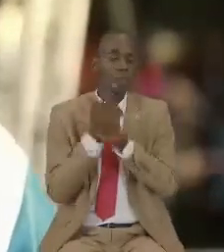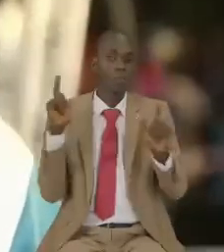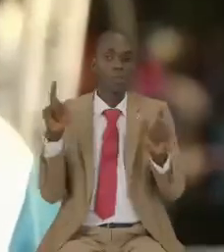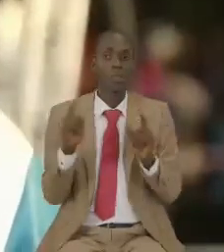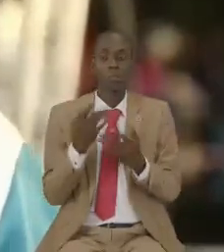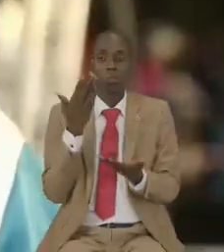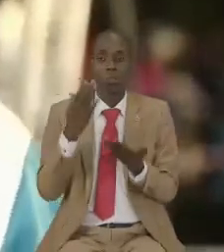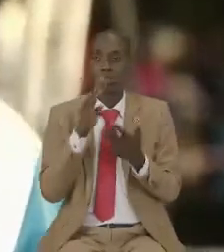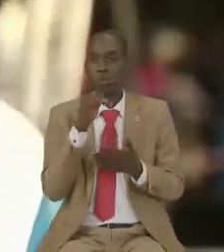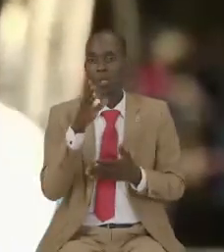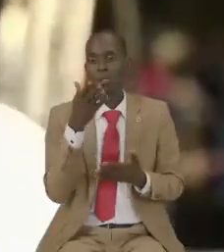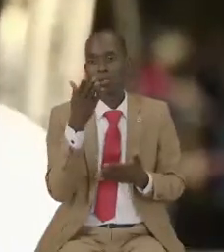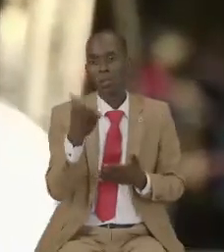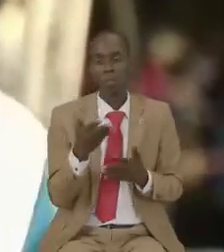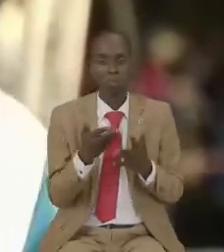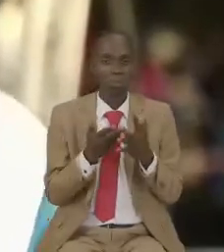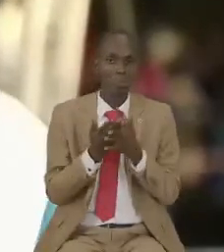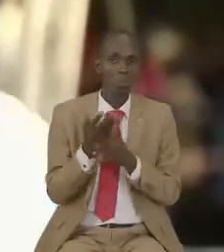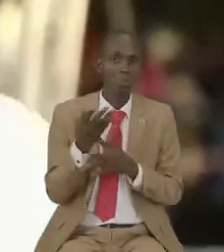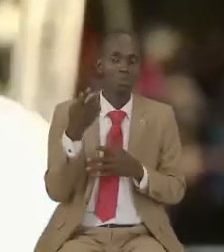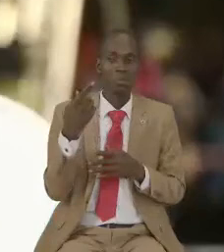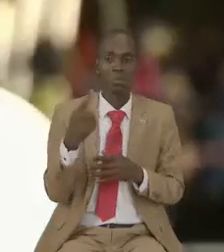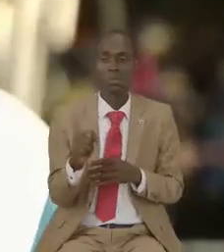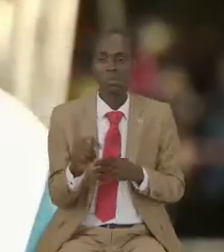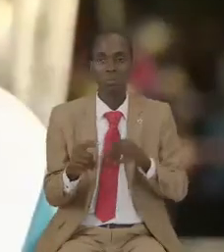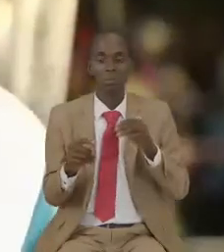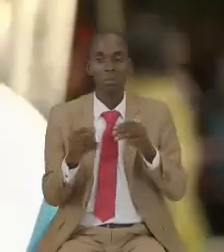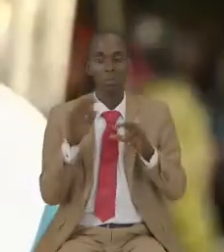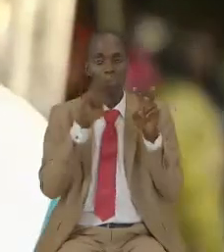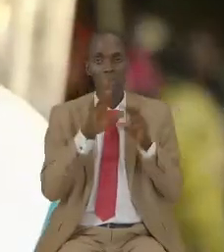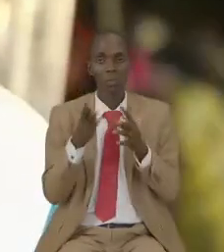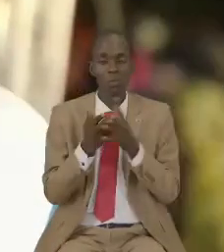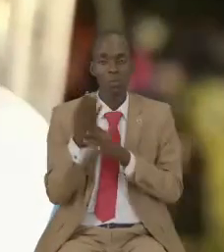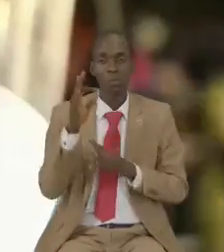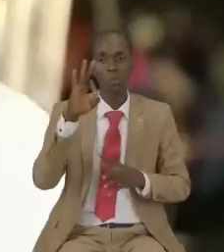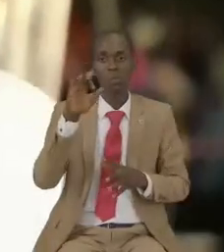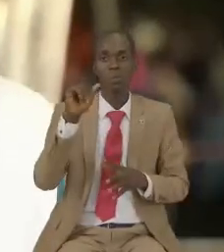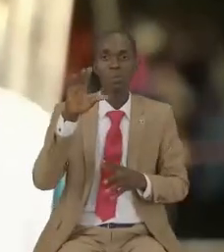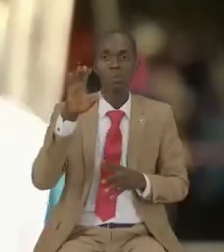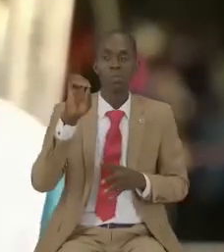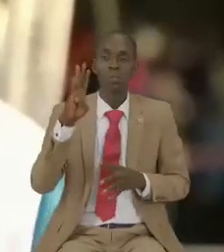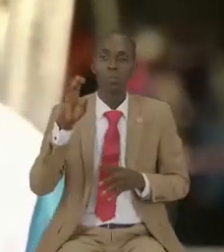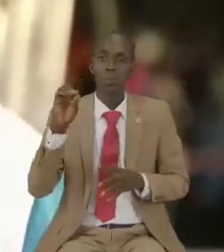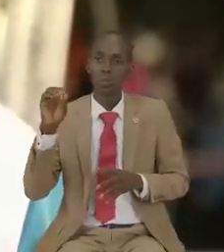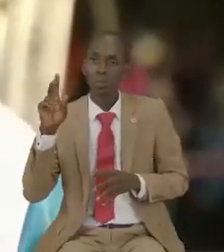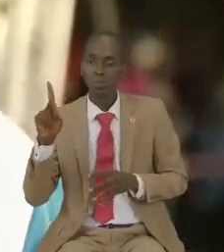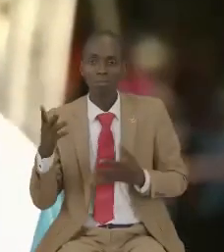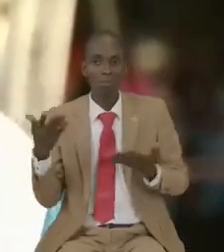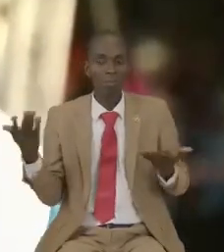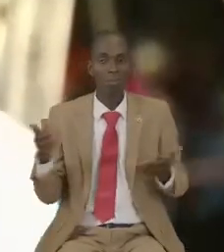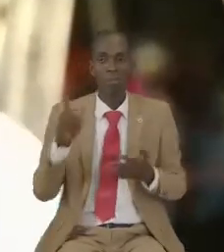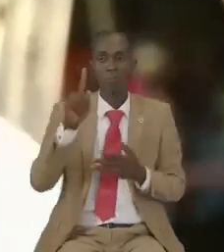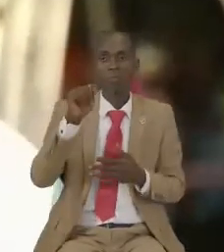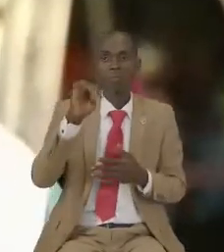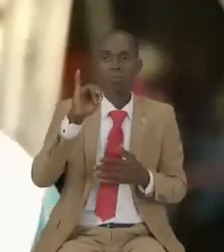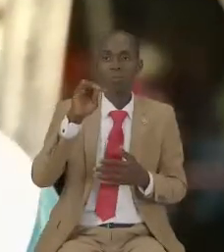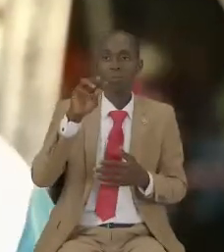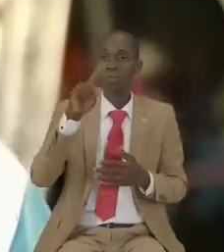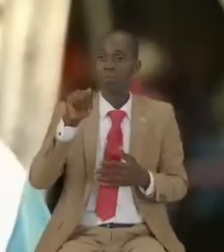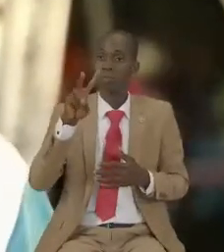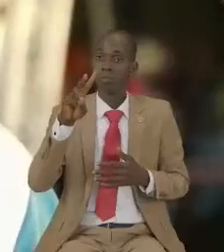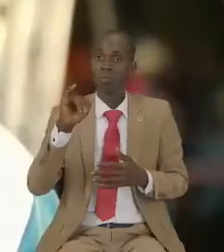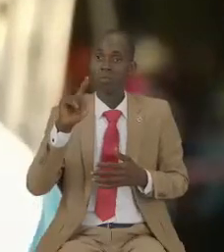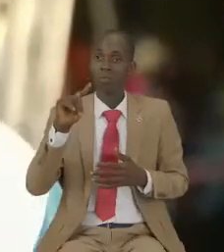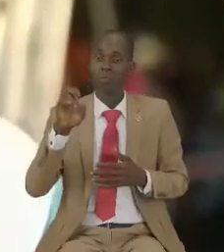on YouTube, you are on Telegram, you're on Instagram, you are joining us from Twitter, this is the time to actually